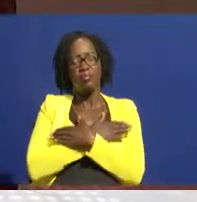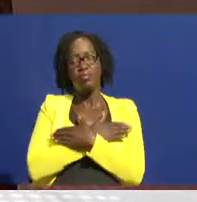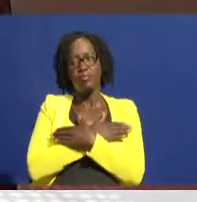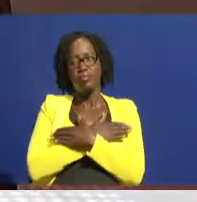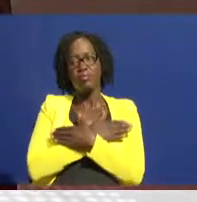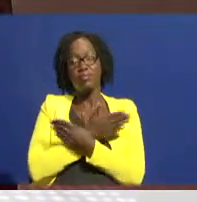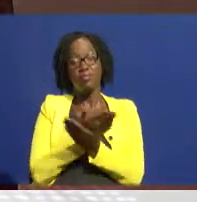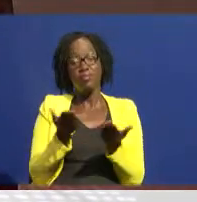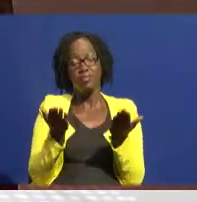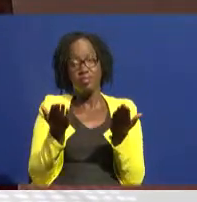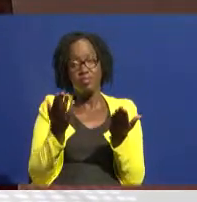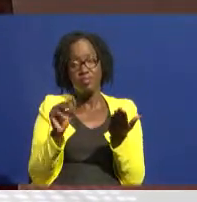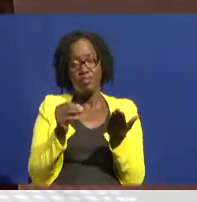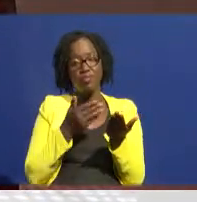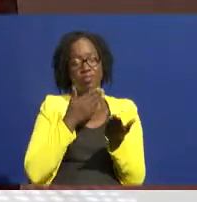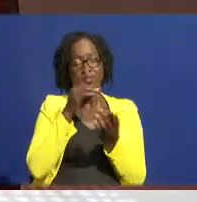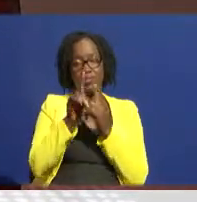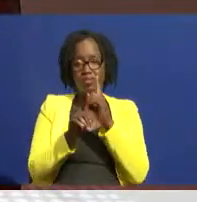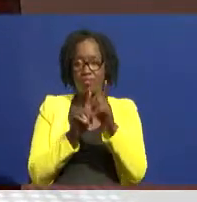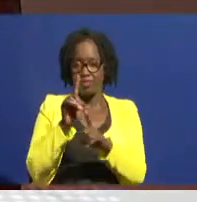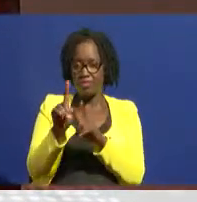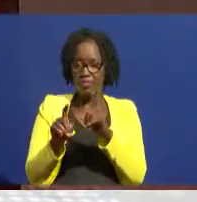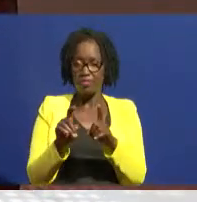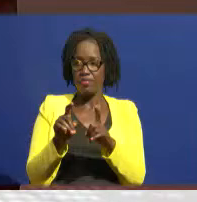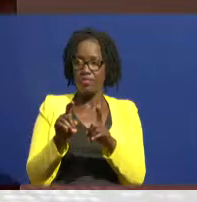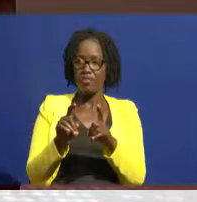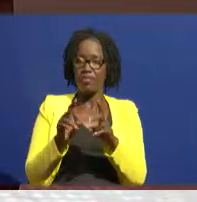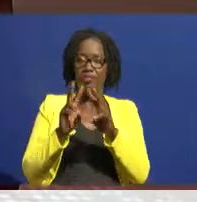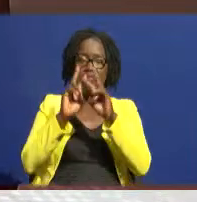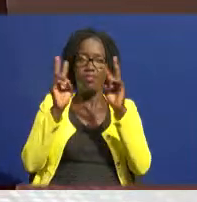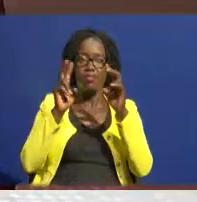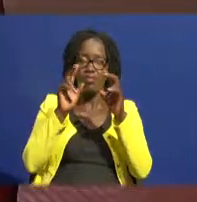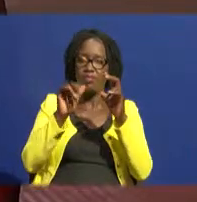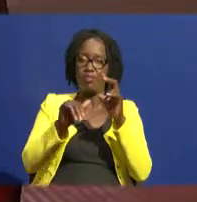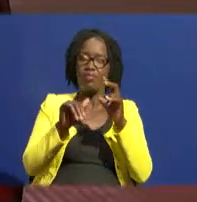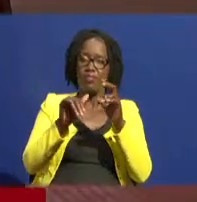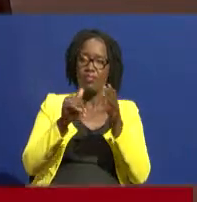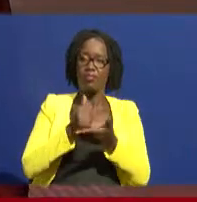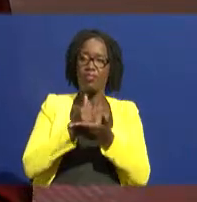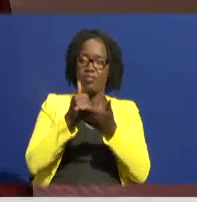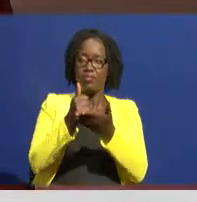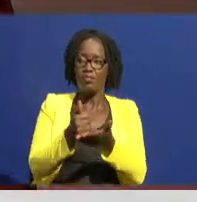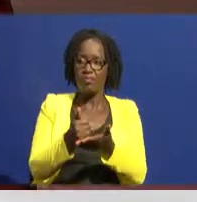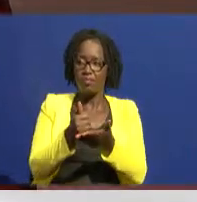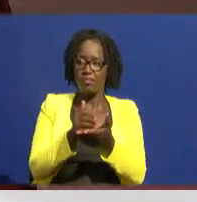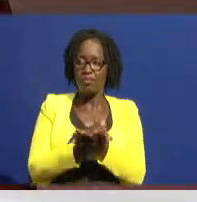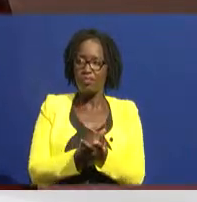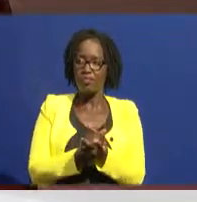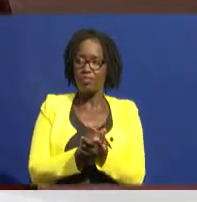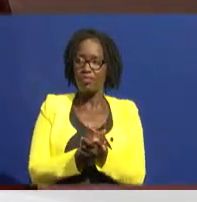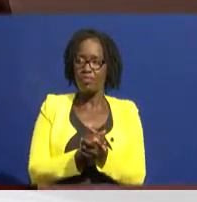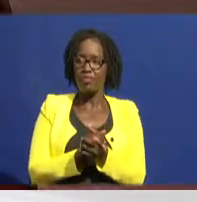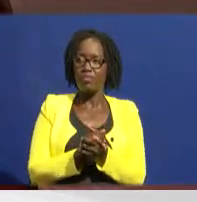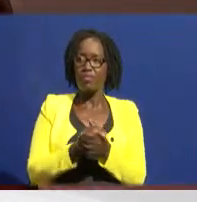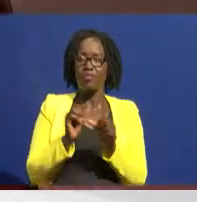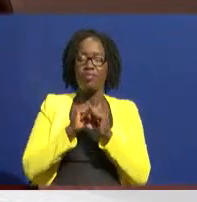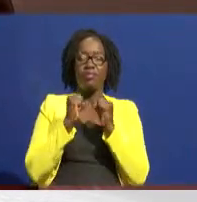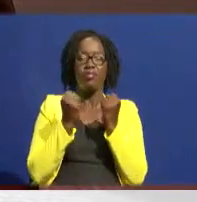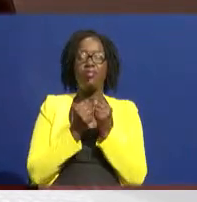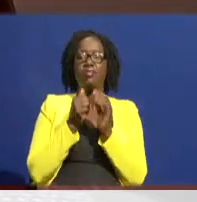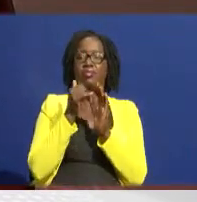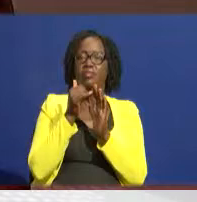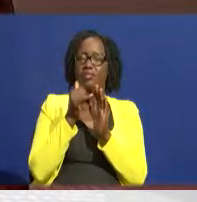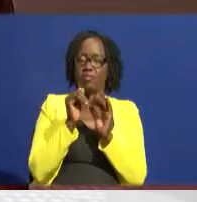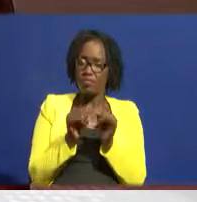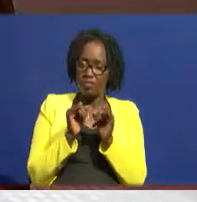be there for them, answer their questions, and be able to handle topics that are going to help them. And the issue of social media